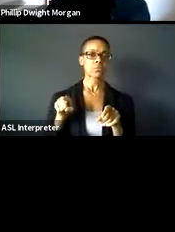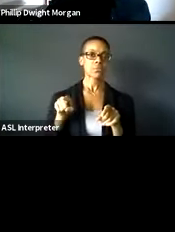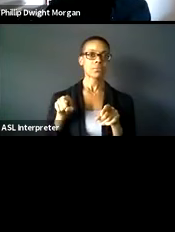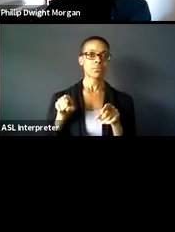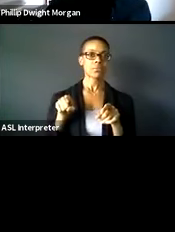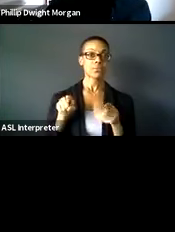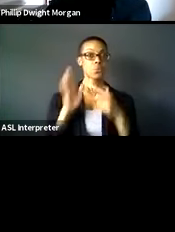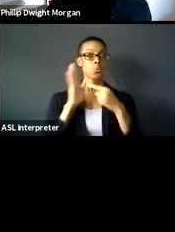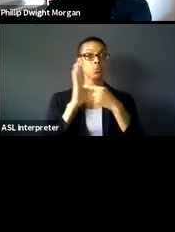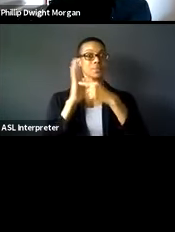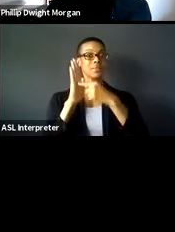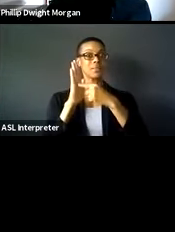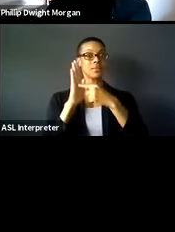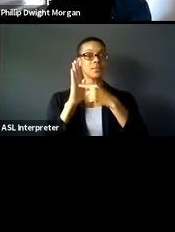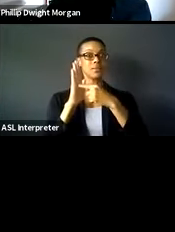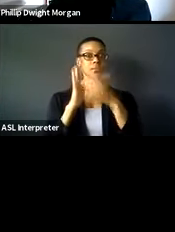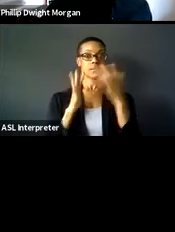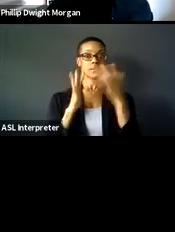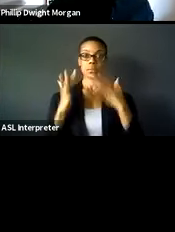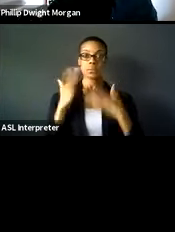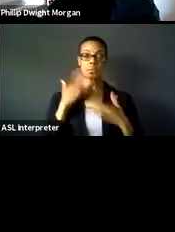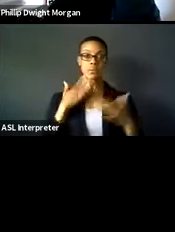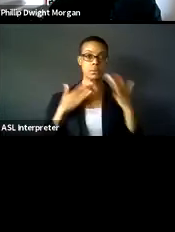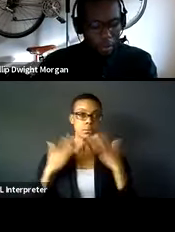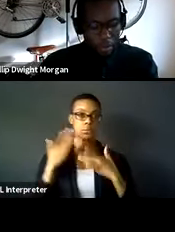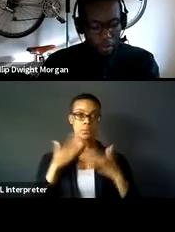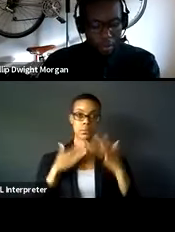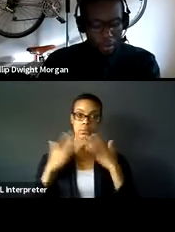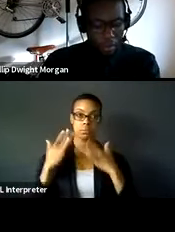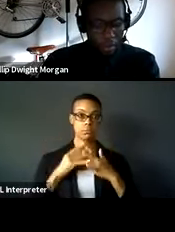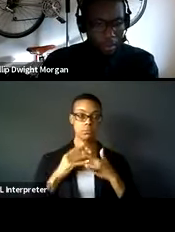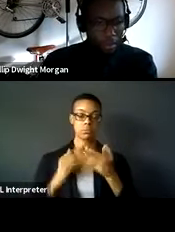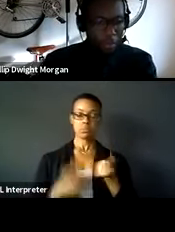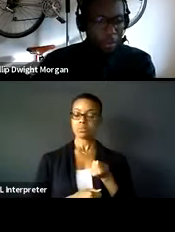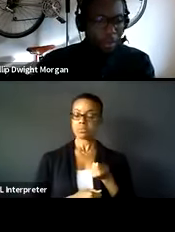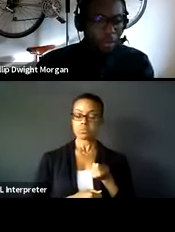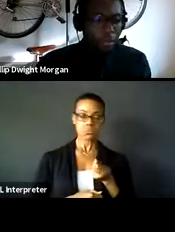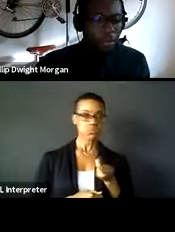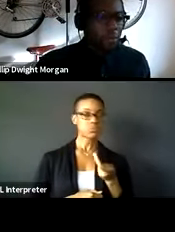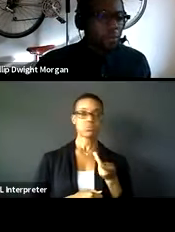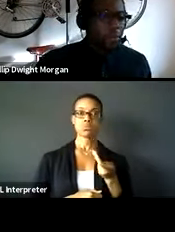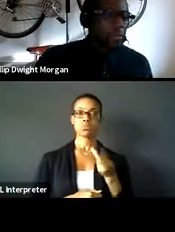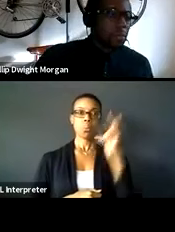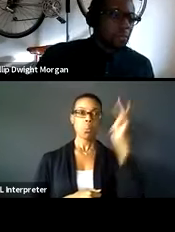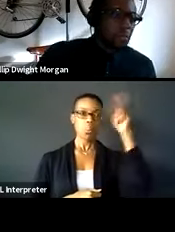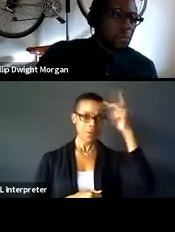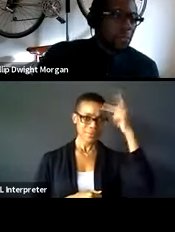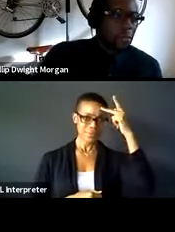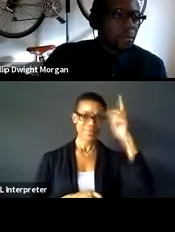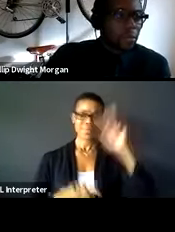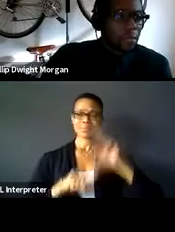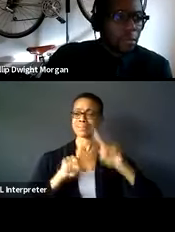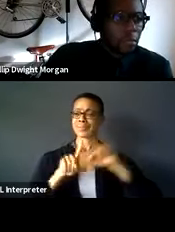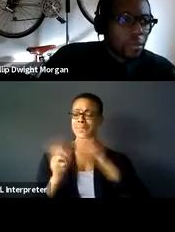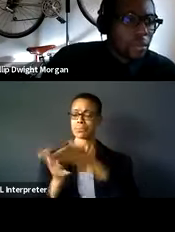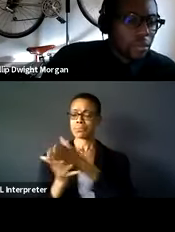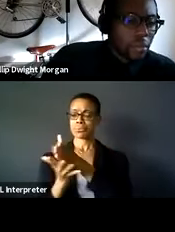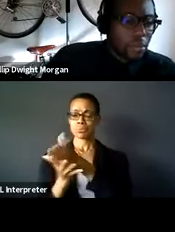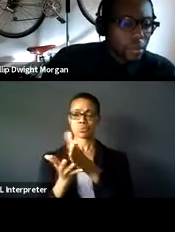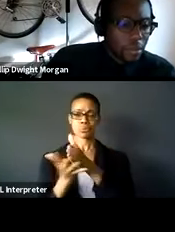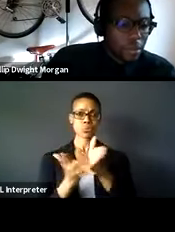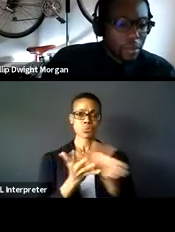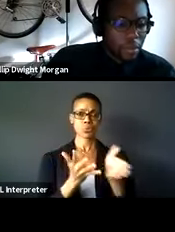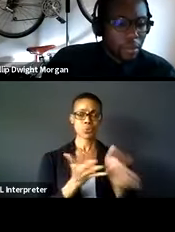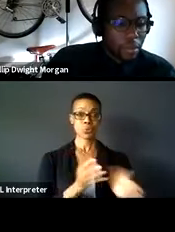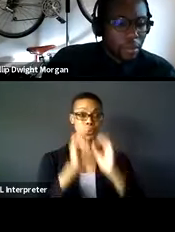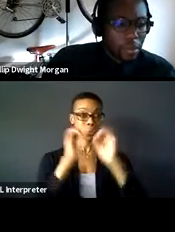underrepresentation in politics and way too many professional fields really impact how we see